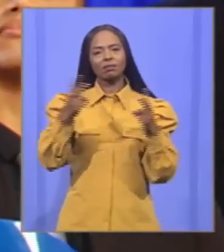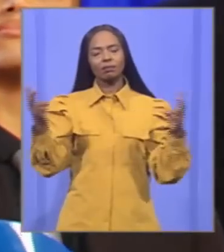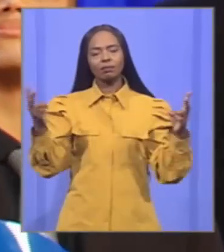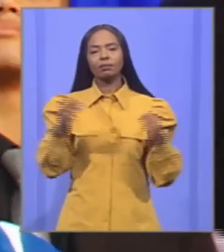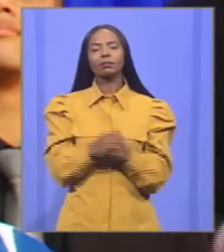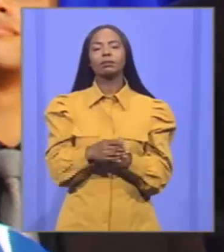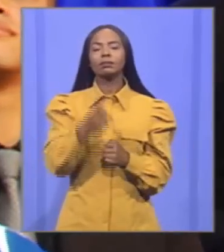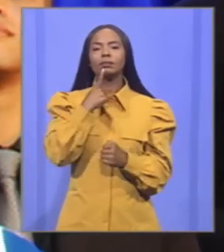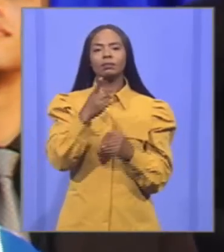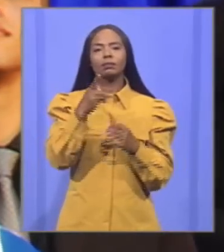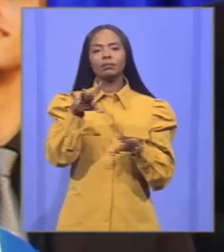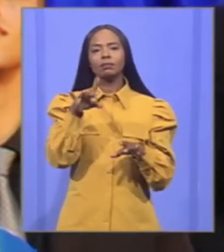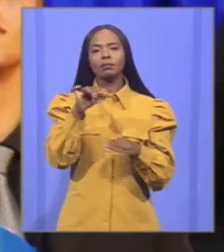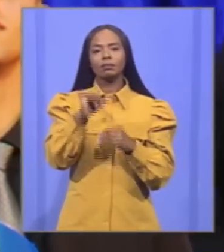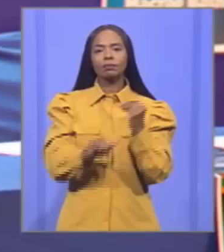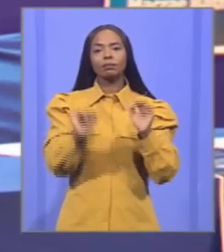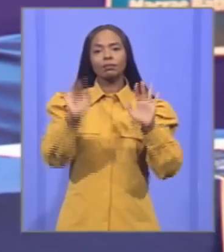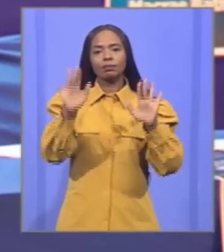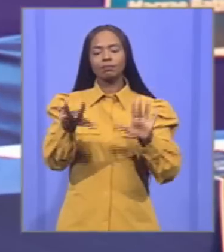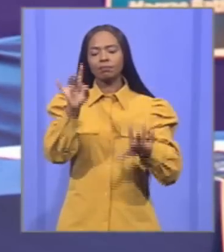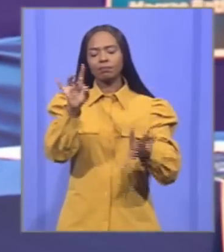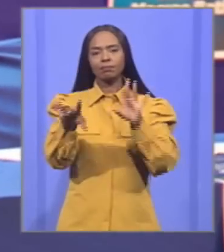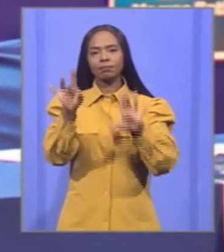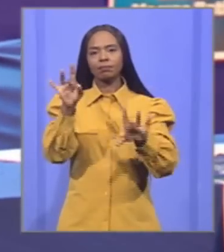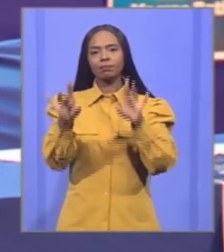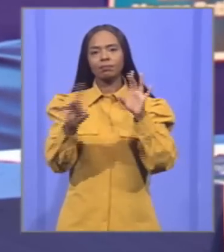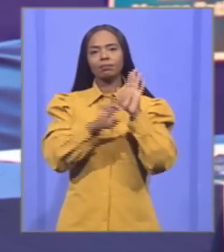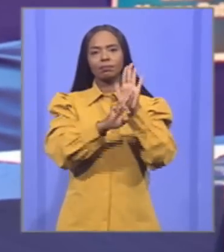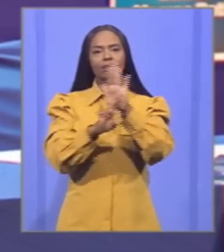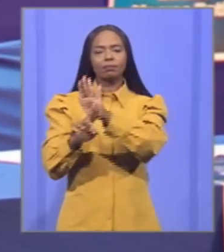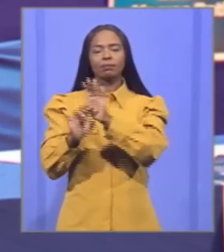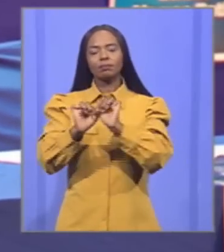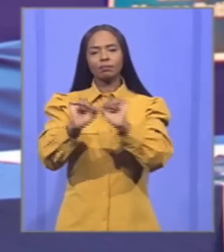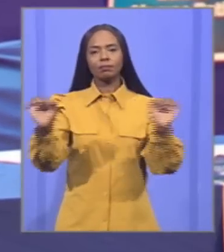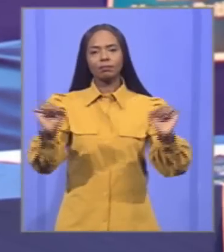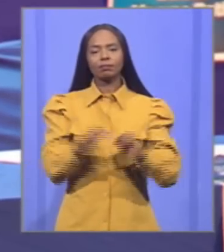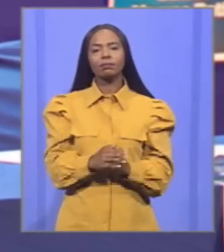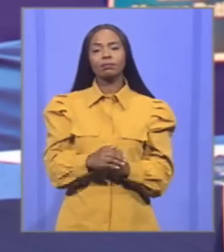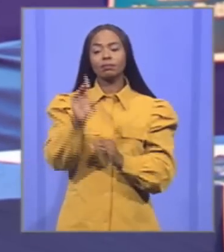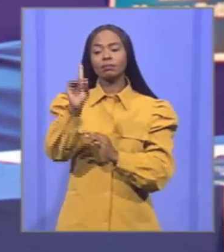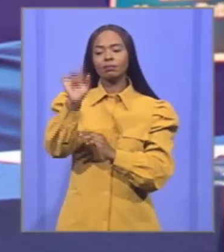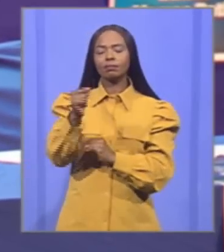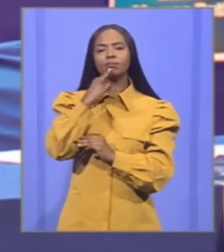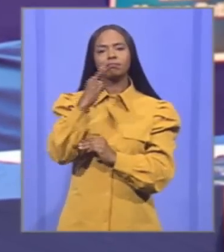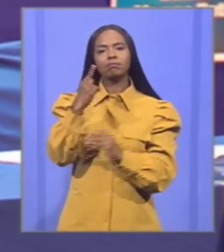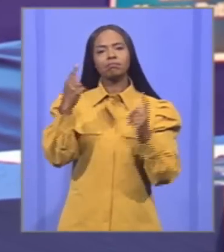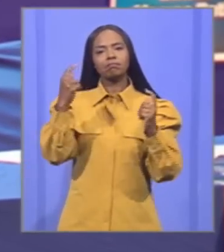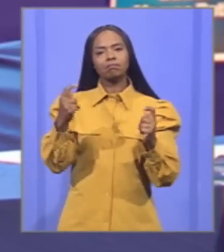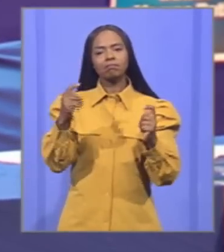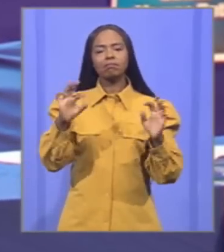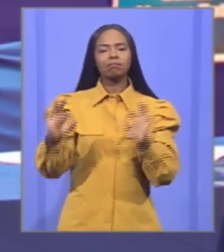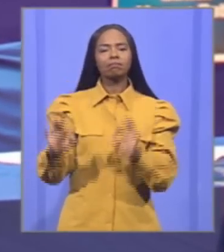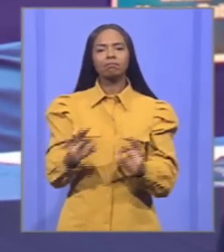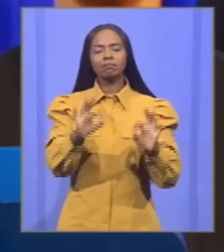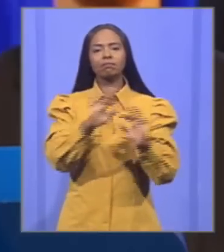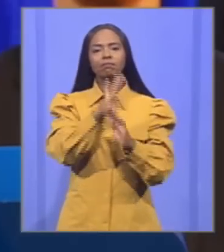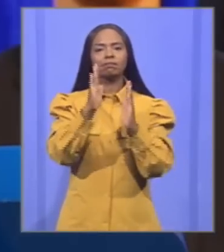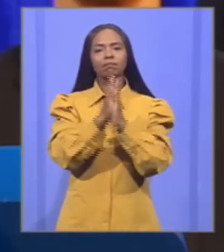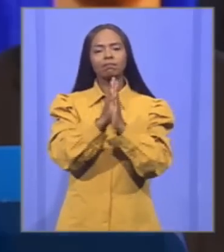le tsere dikgwedi di le 9 ebile e le le gagametseng mme lekoko le tiile moko gore ke le le siameng. We